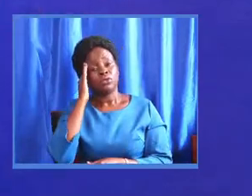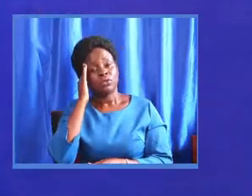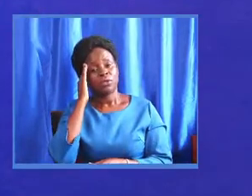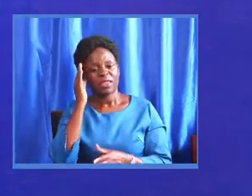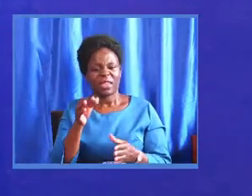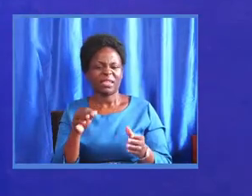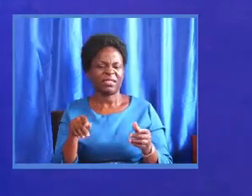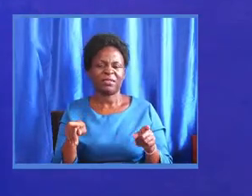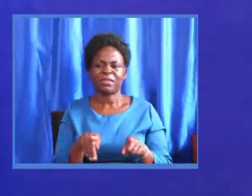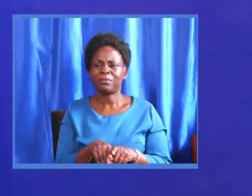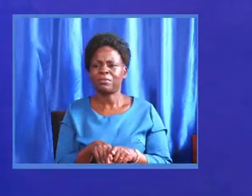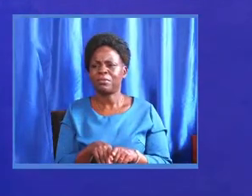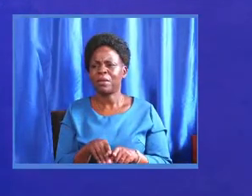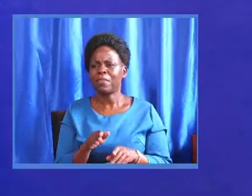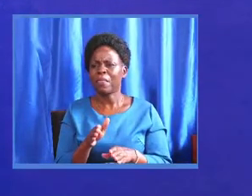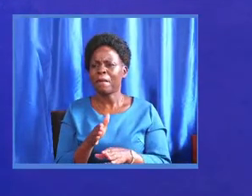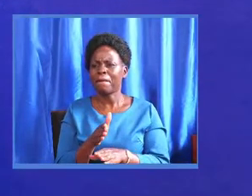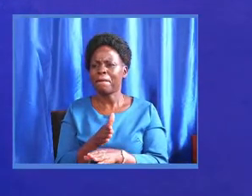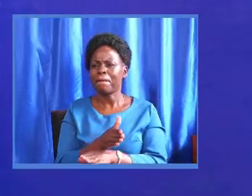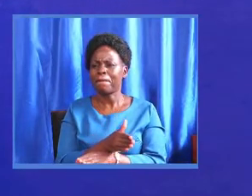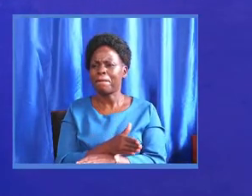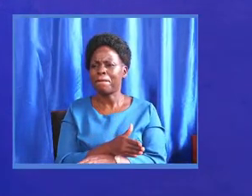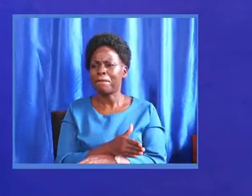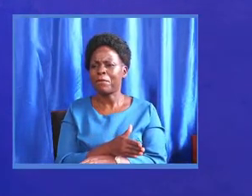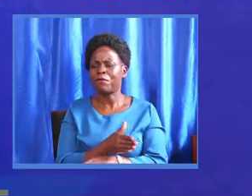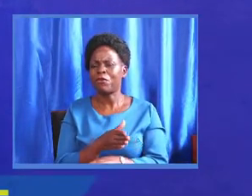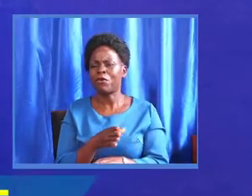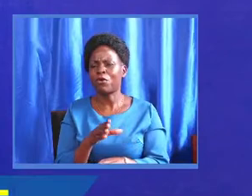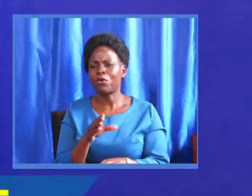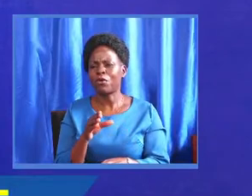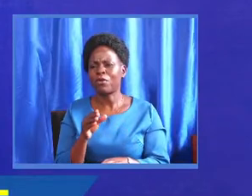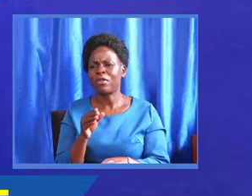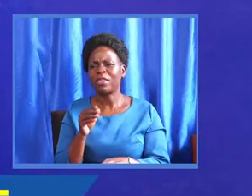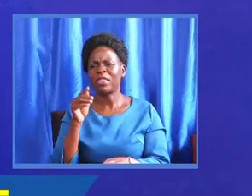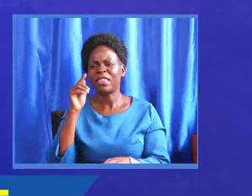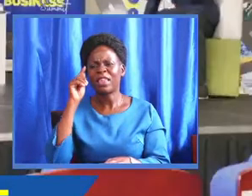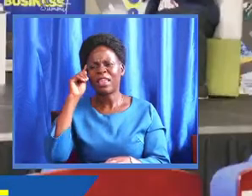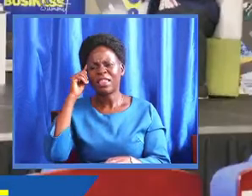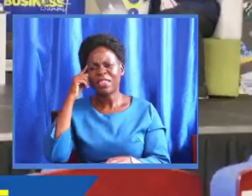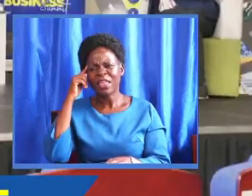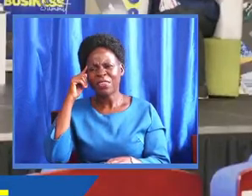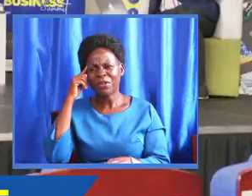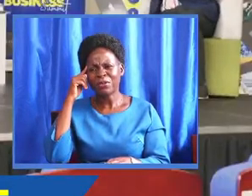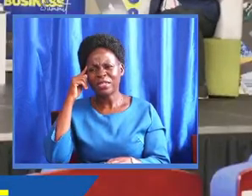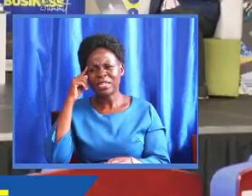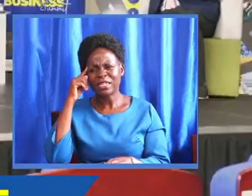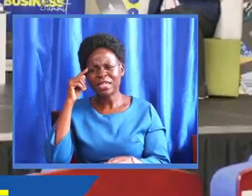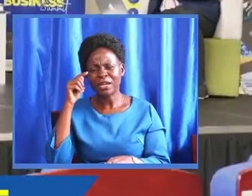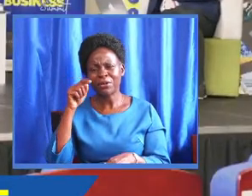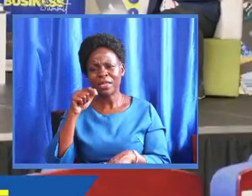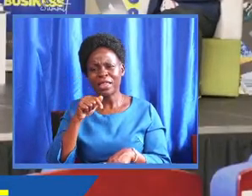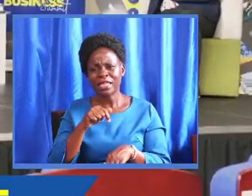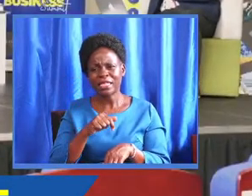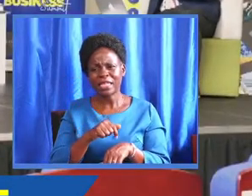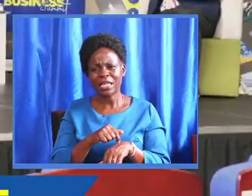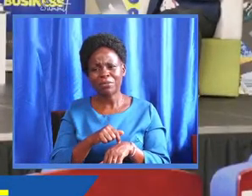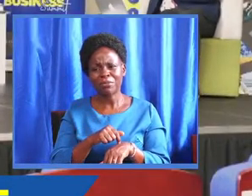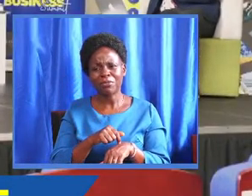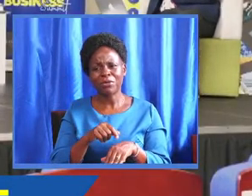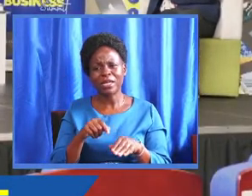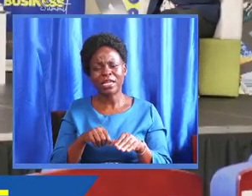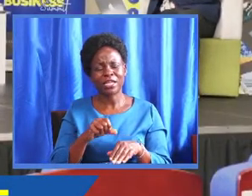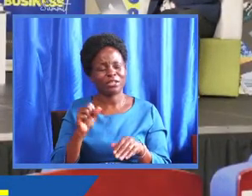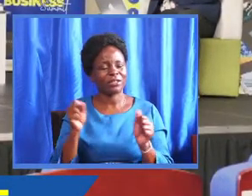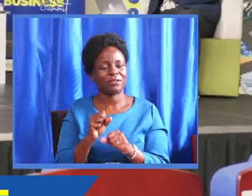that. All right. Before you go off the microphone, your thoughts generally, now, in this time that we're in, of the